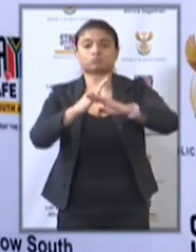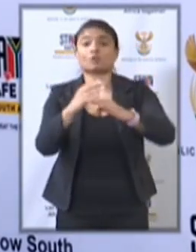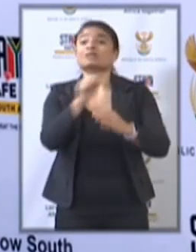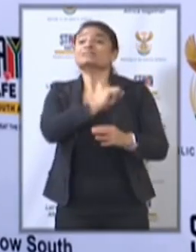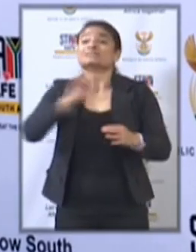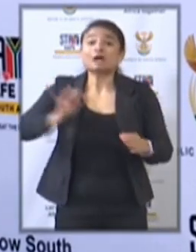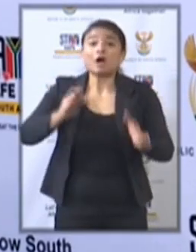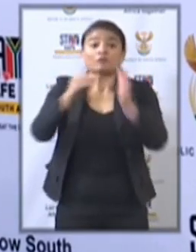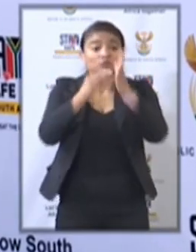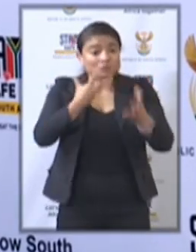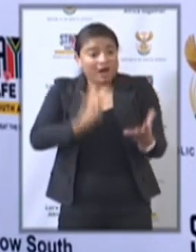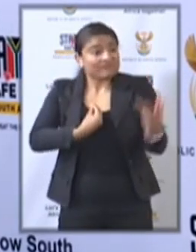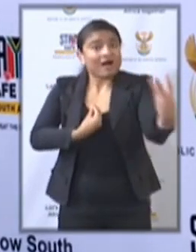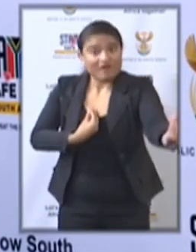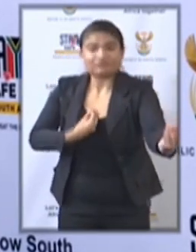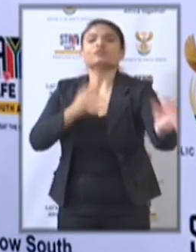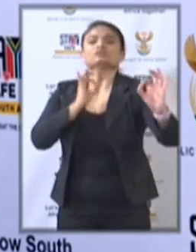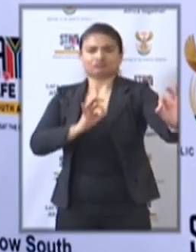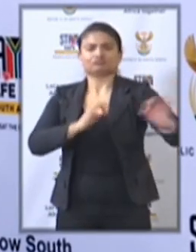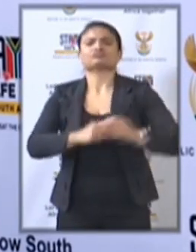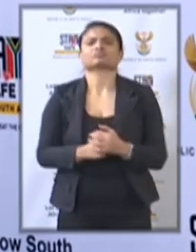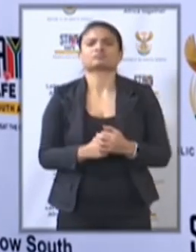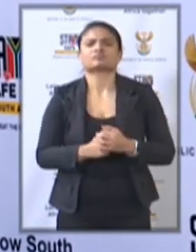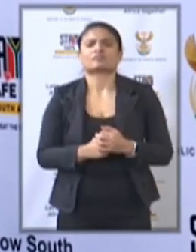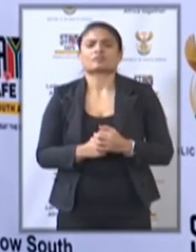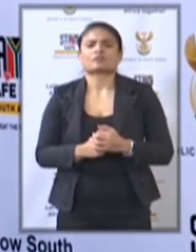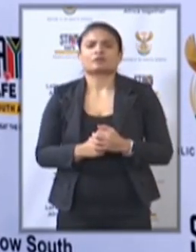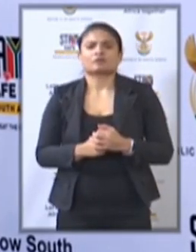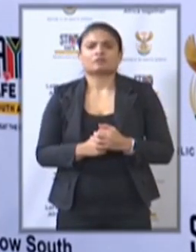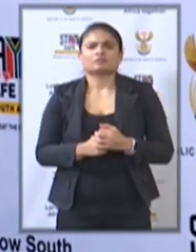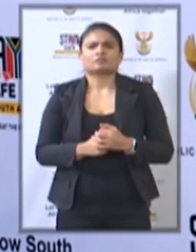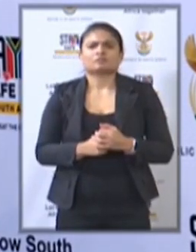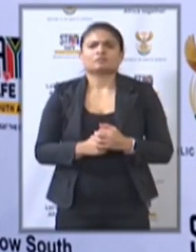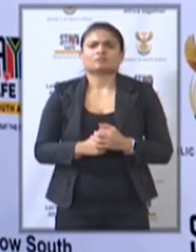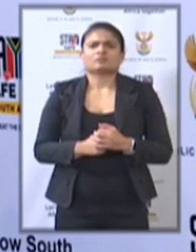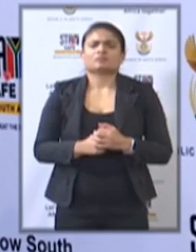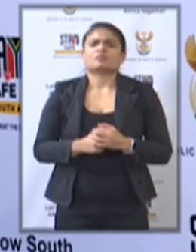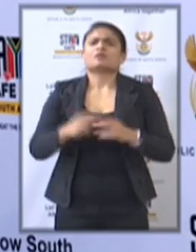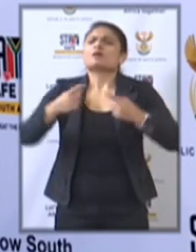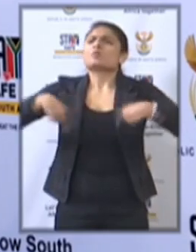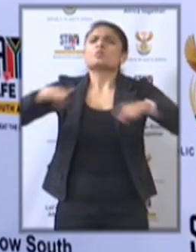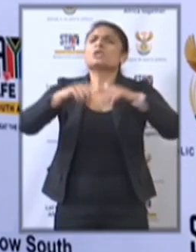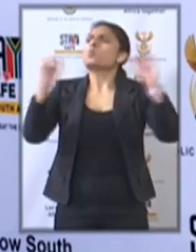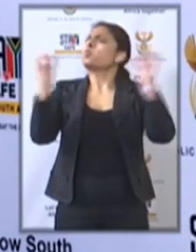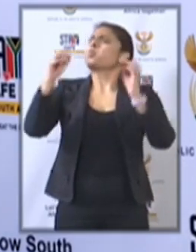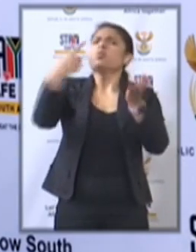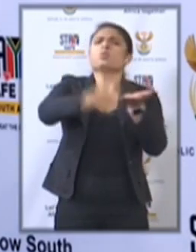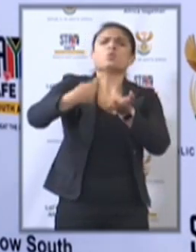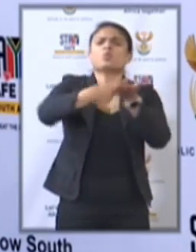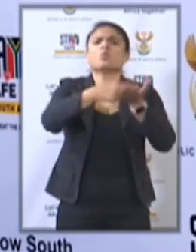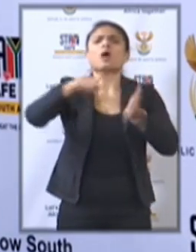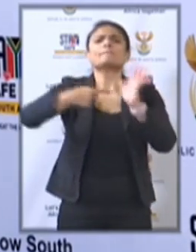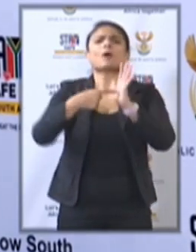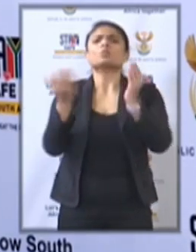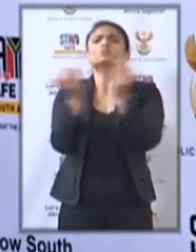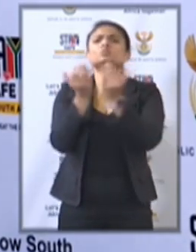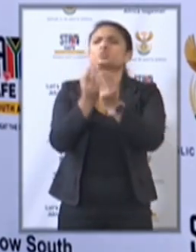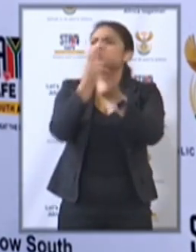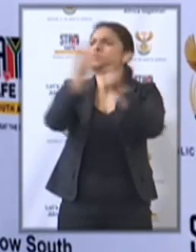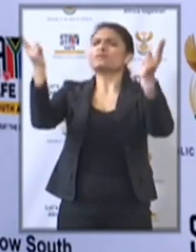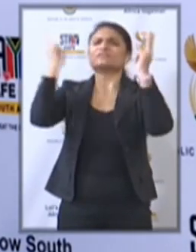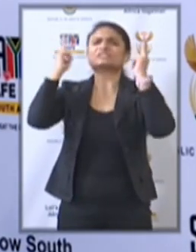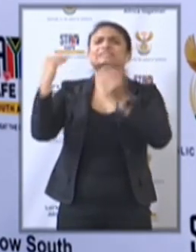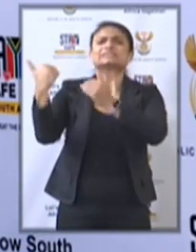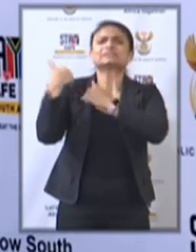Now, you might say I left out the issue of safety on universities and TVET colleges. It's